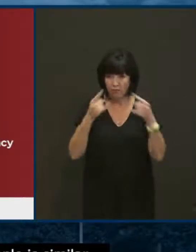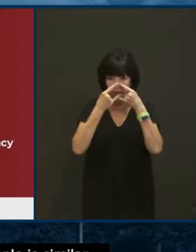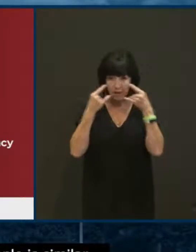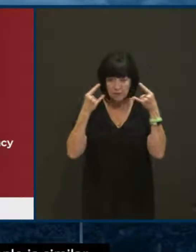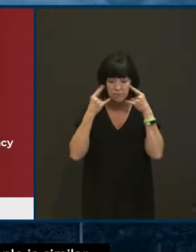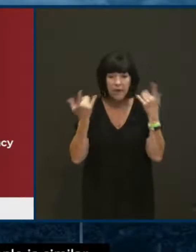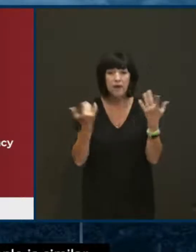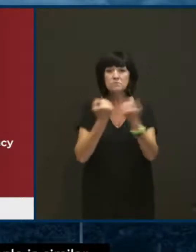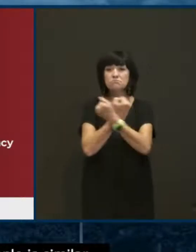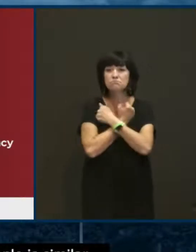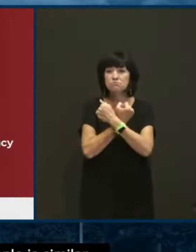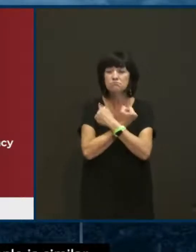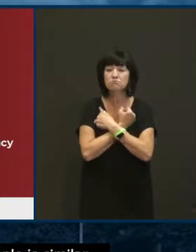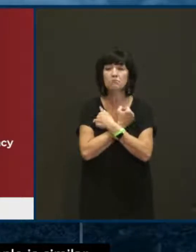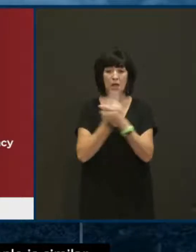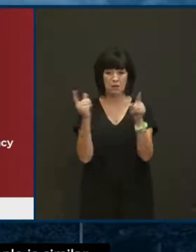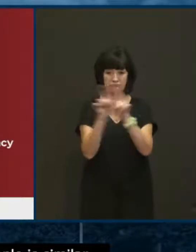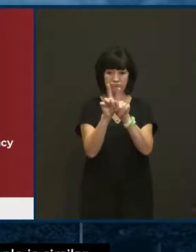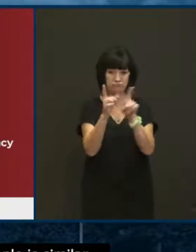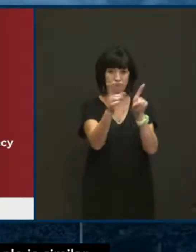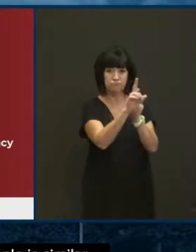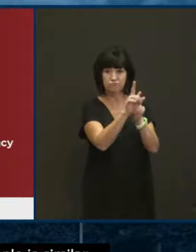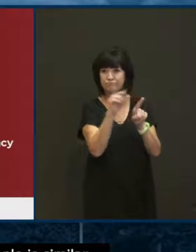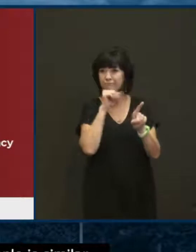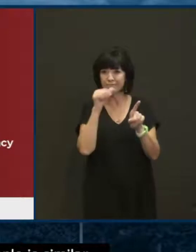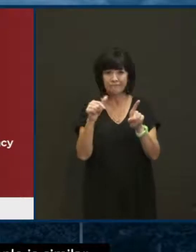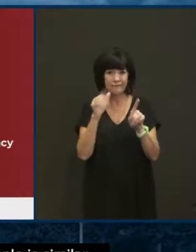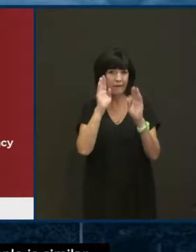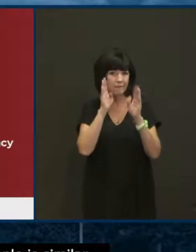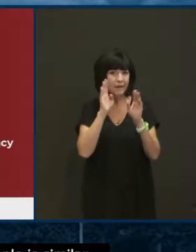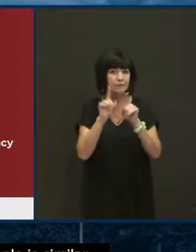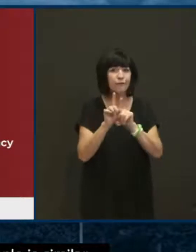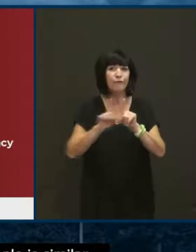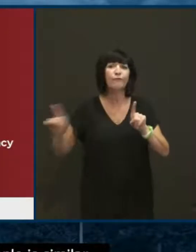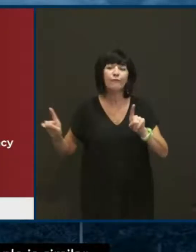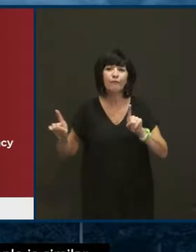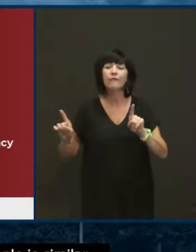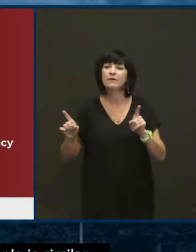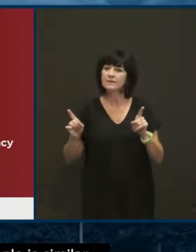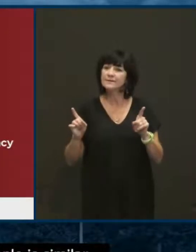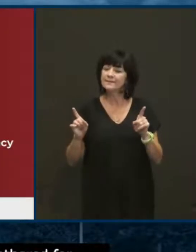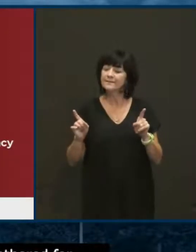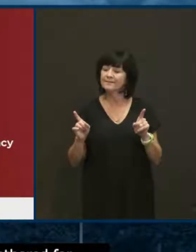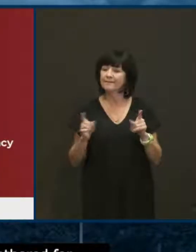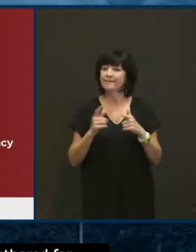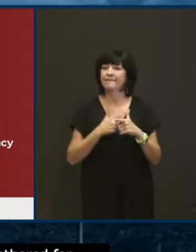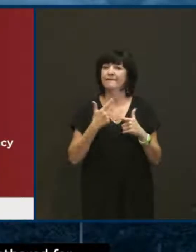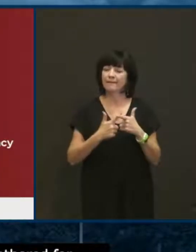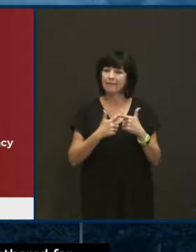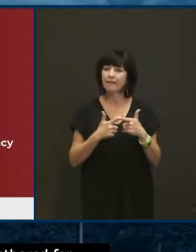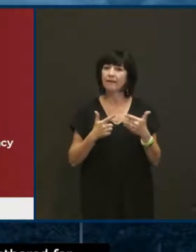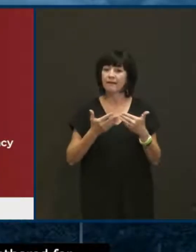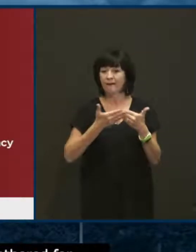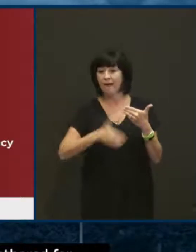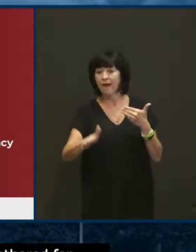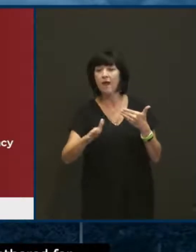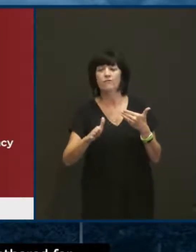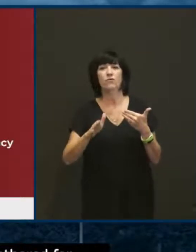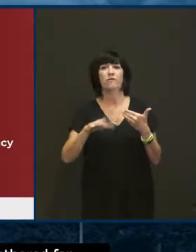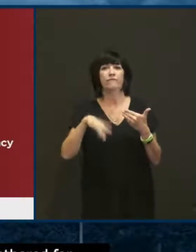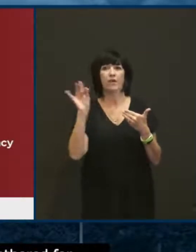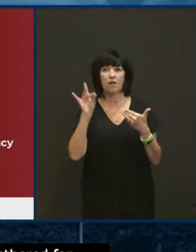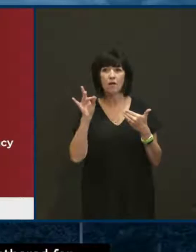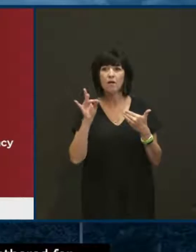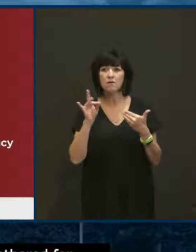of the others that are gathered for a long period of time. No mask wearing to protect one another. And that's a